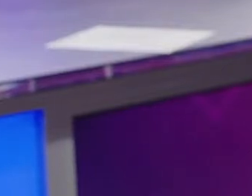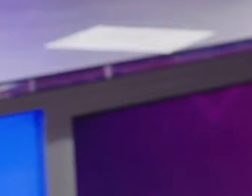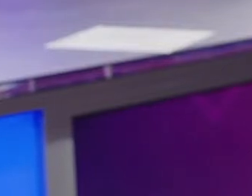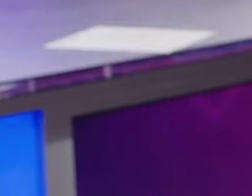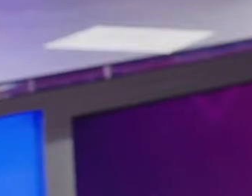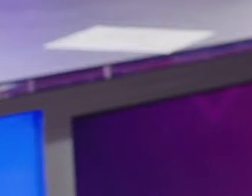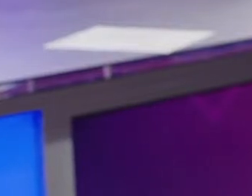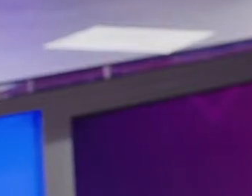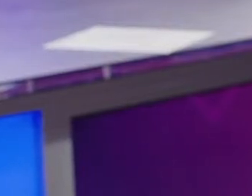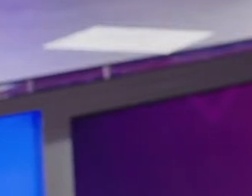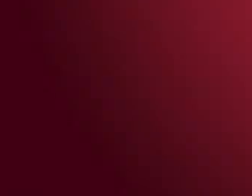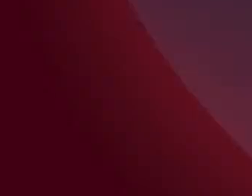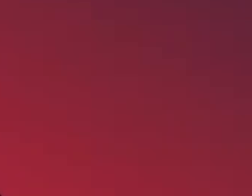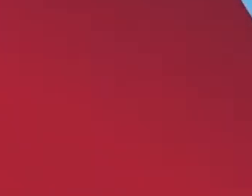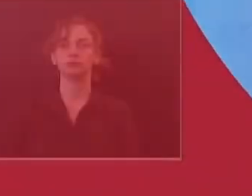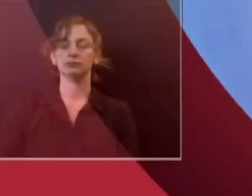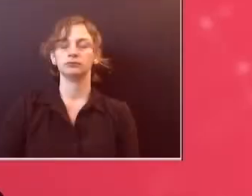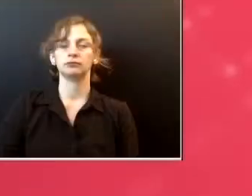of All Things Heart.